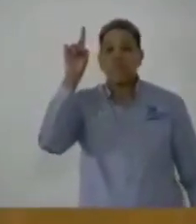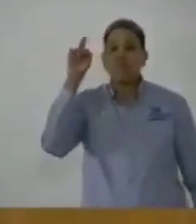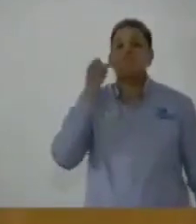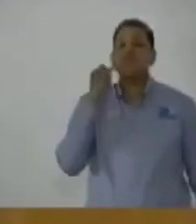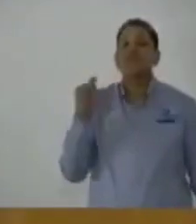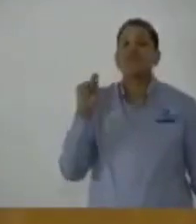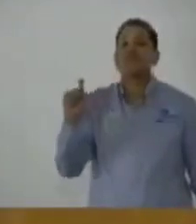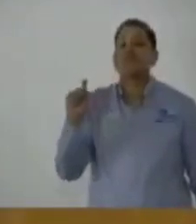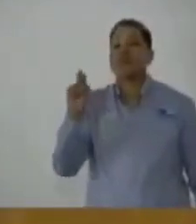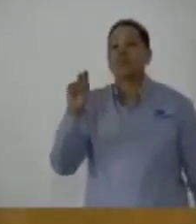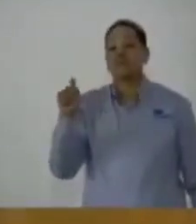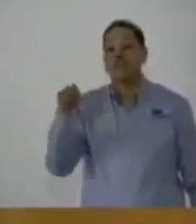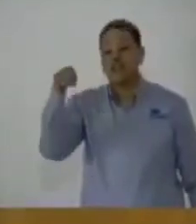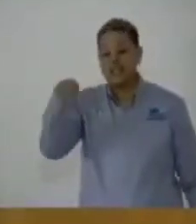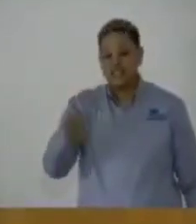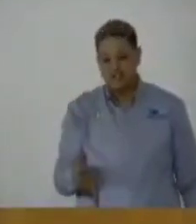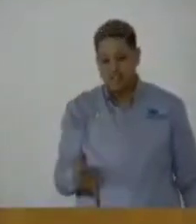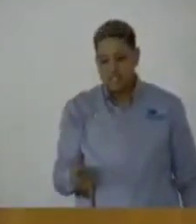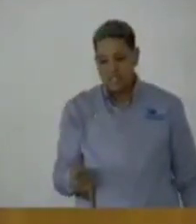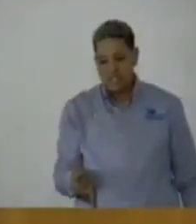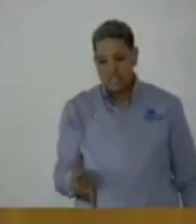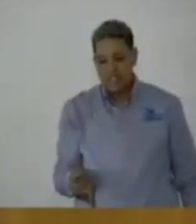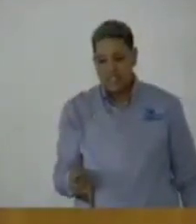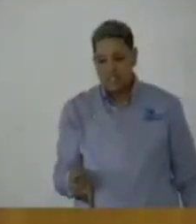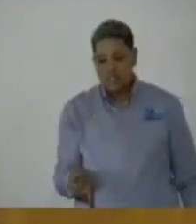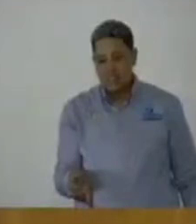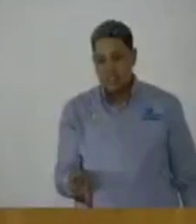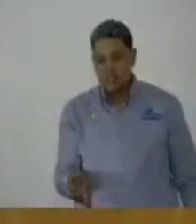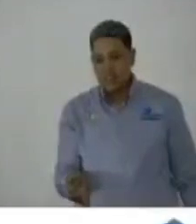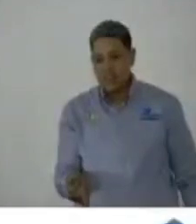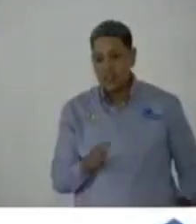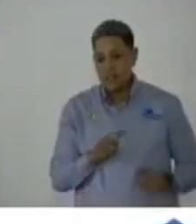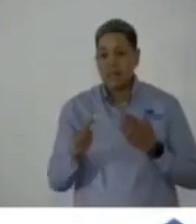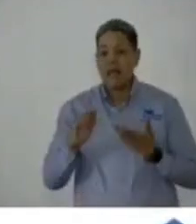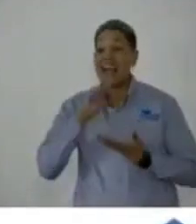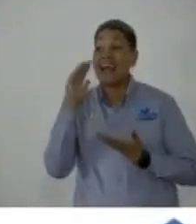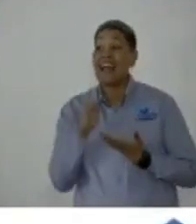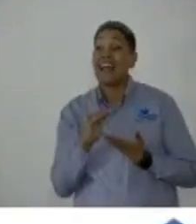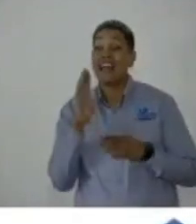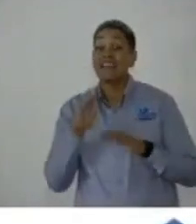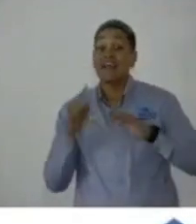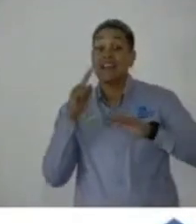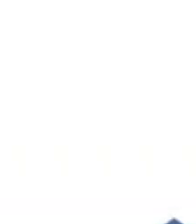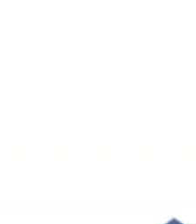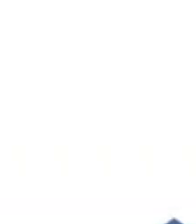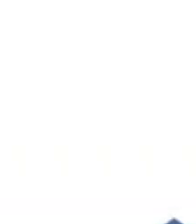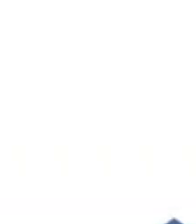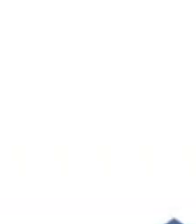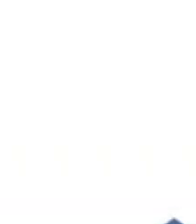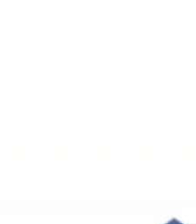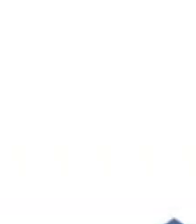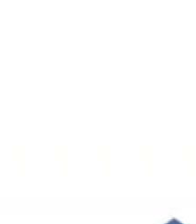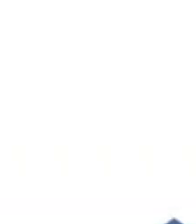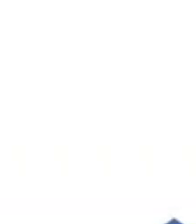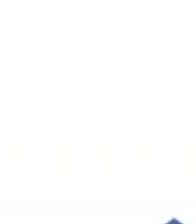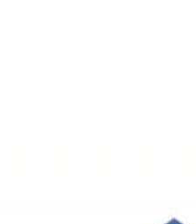tax rate decreases, but less than the increase in the price of